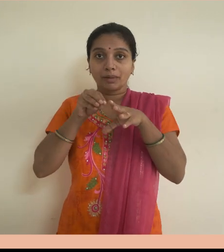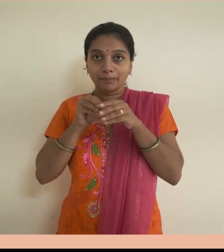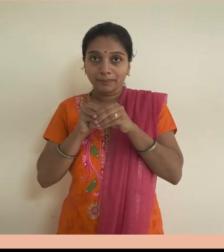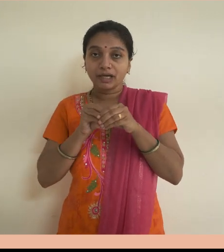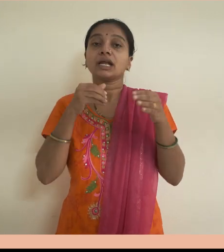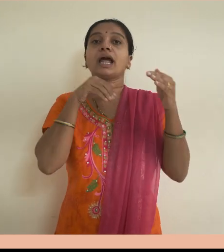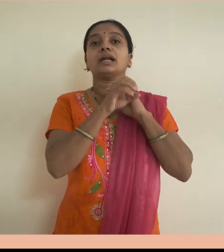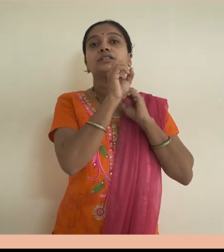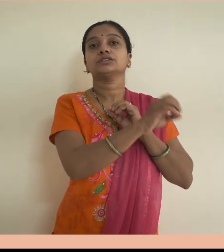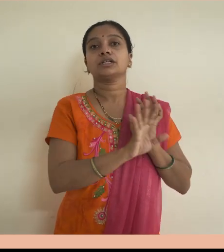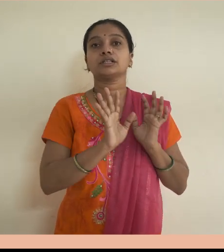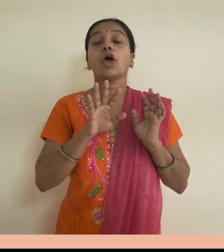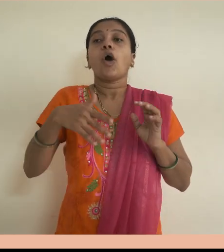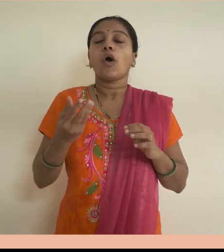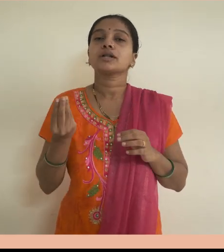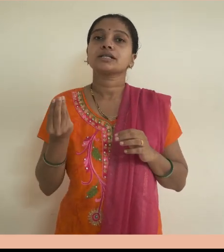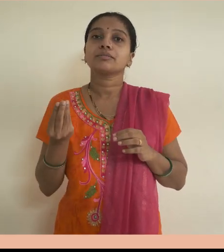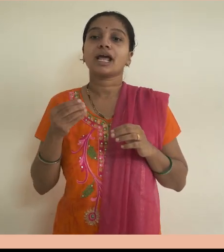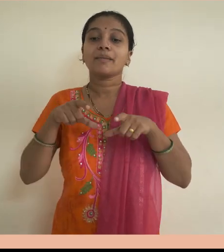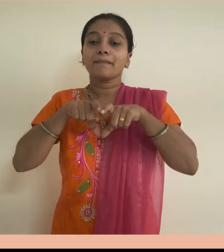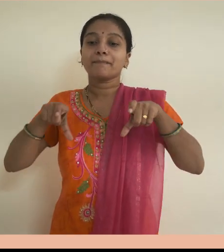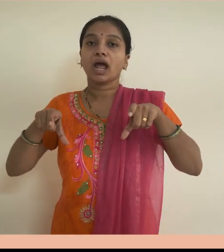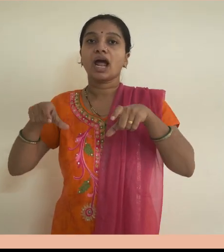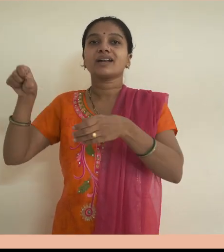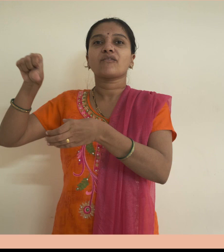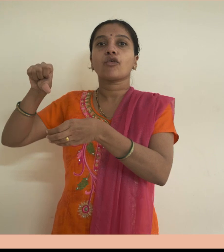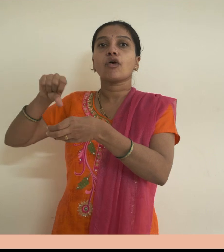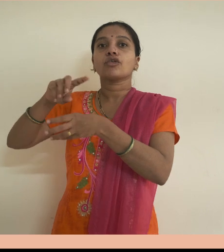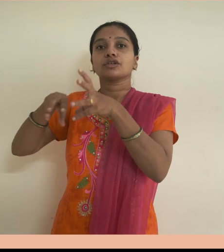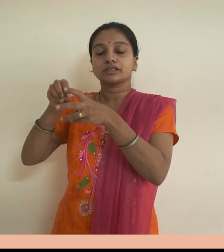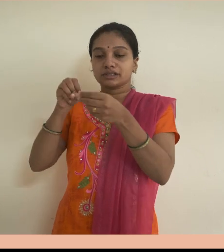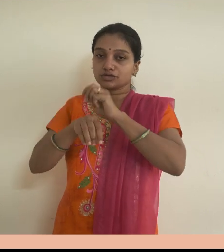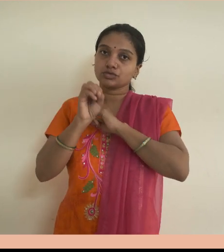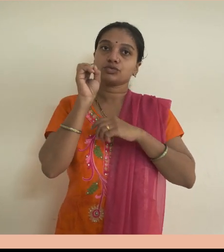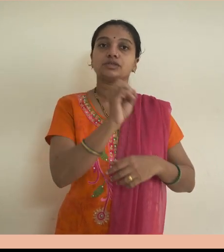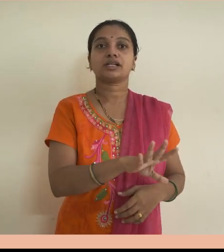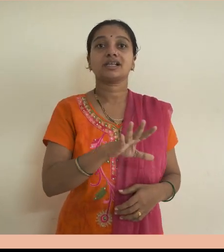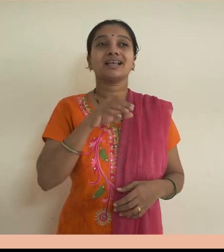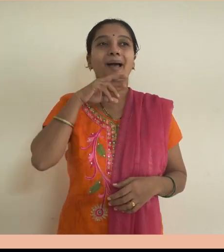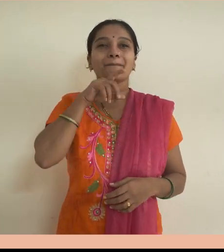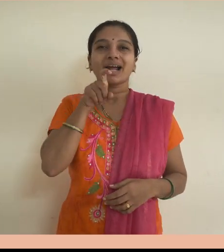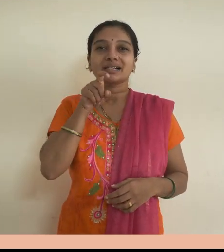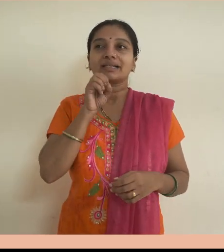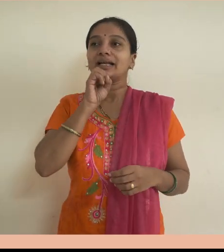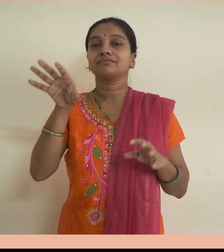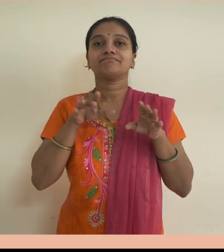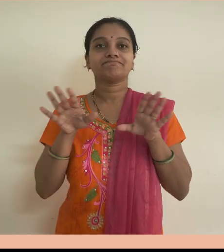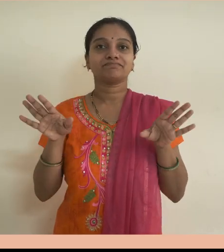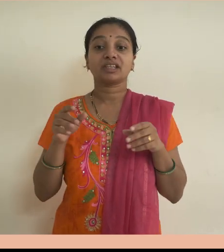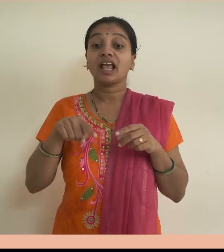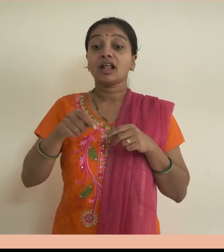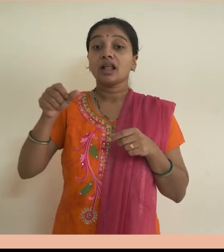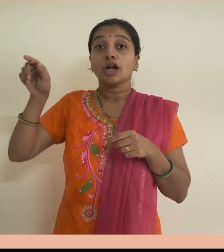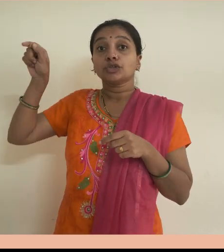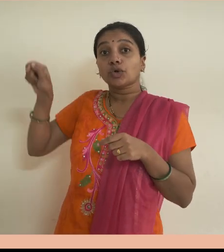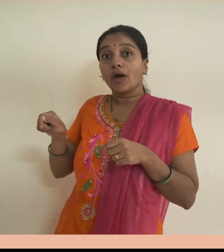to wash sanitary pads before disposing them off, which is also another option. They should not be